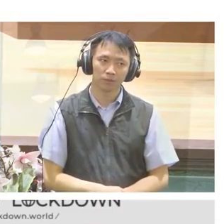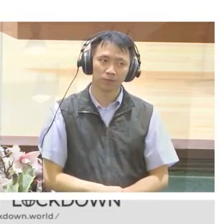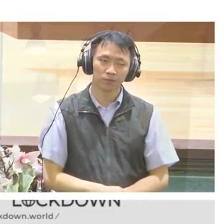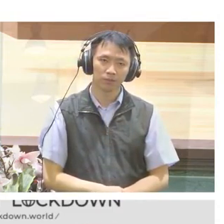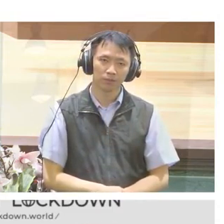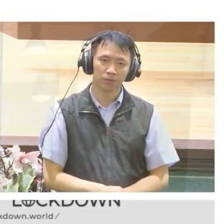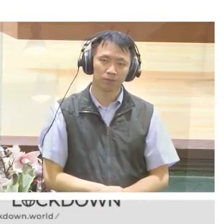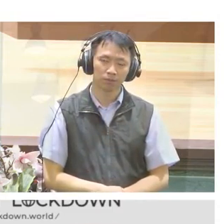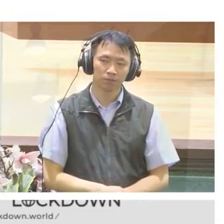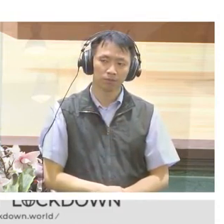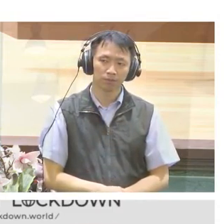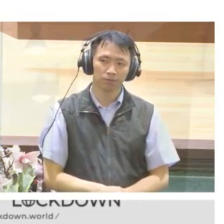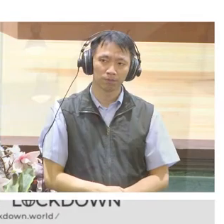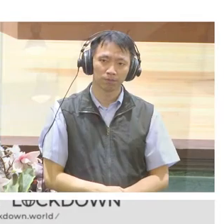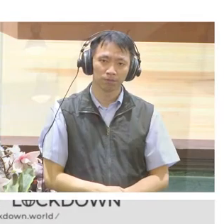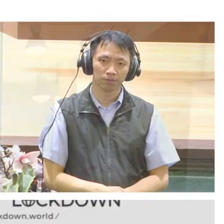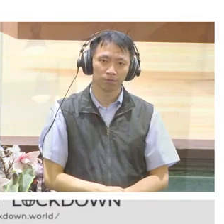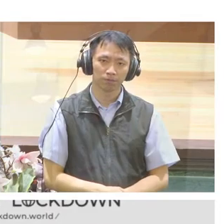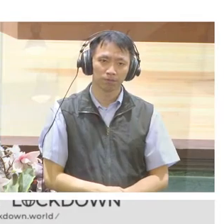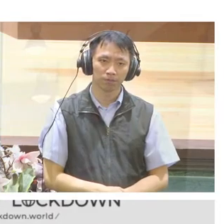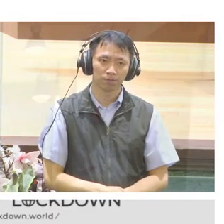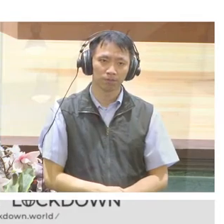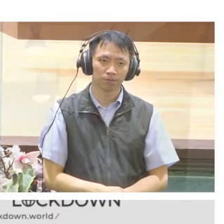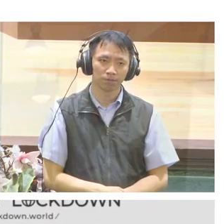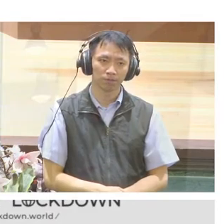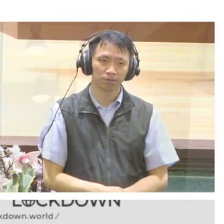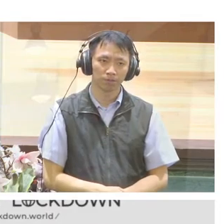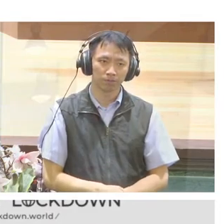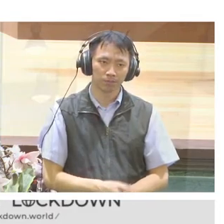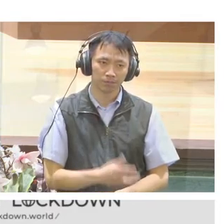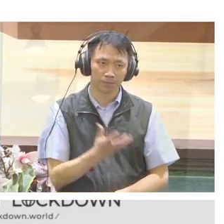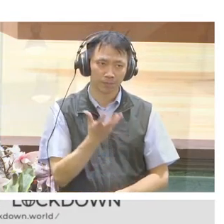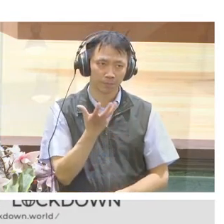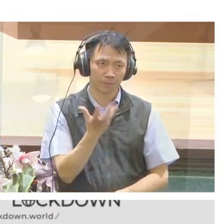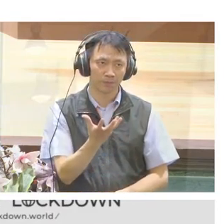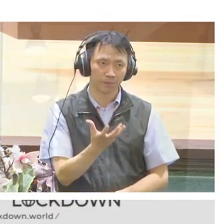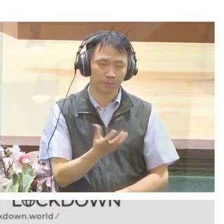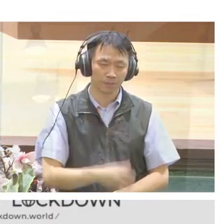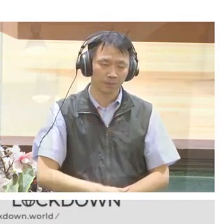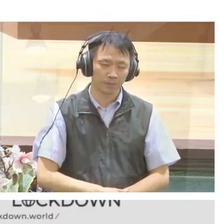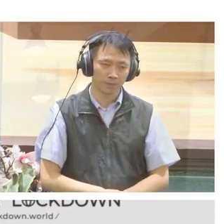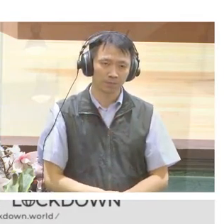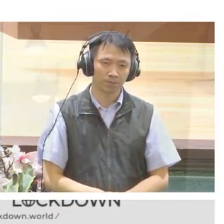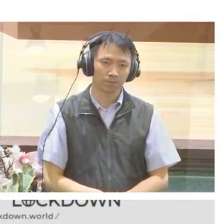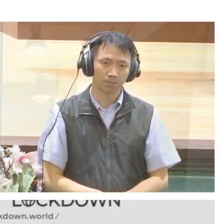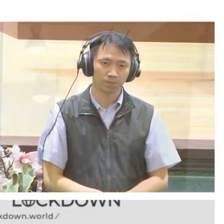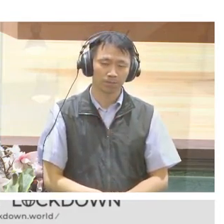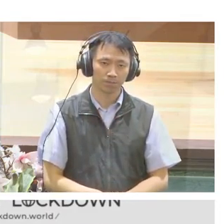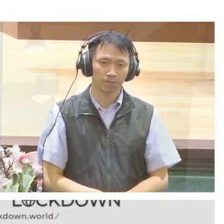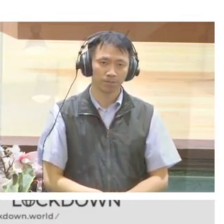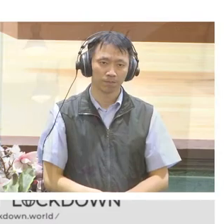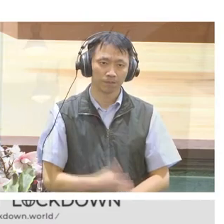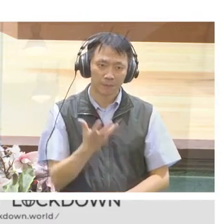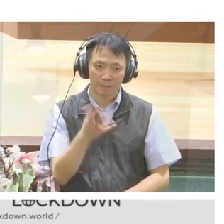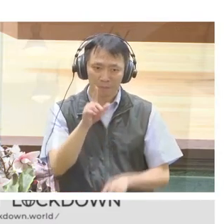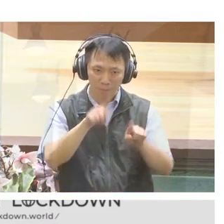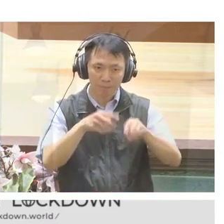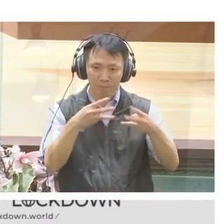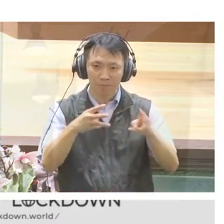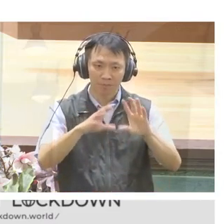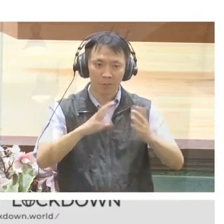March. Most all African countries were shutting down. And it was a very, very strict. Curfews were in place. And so here